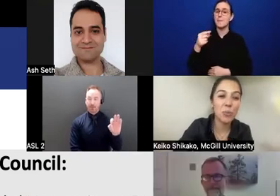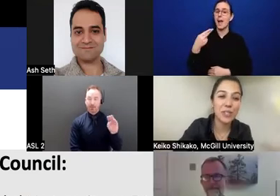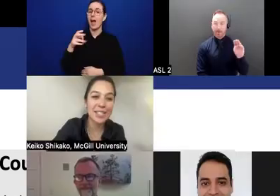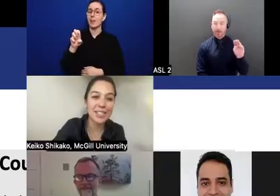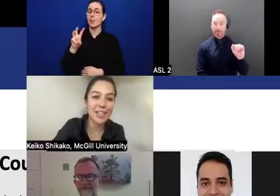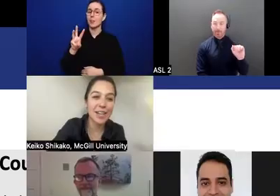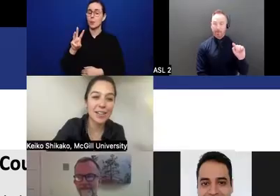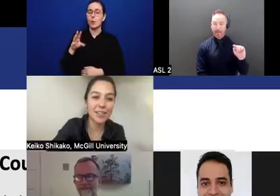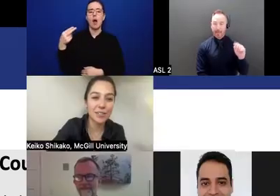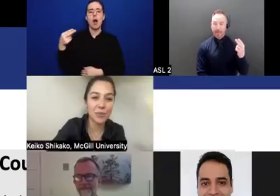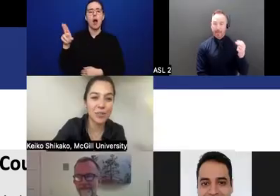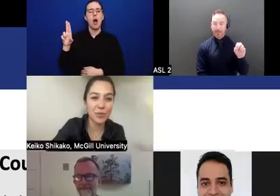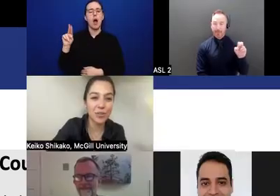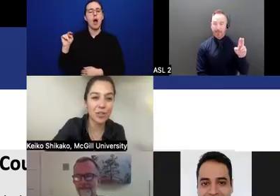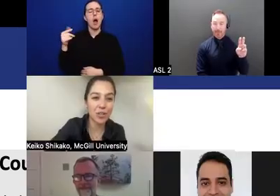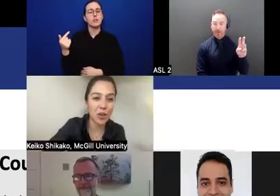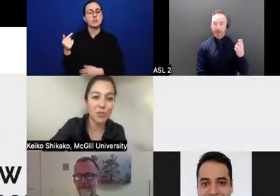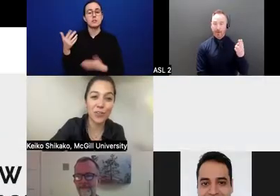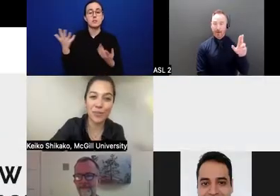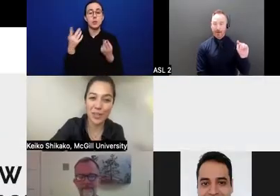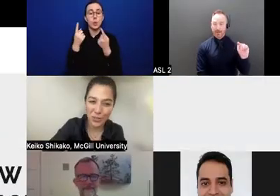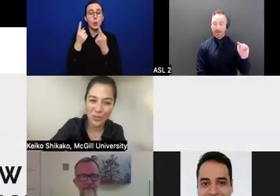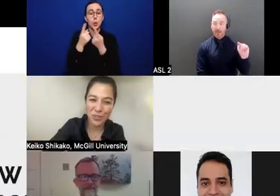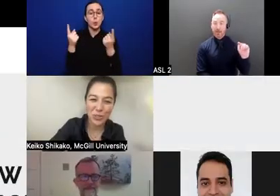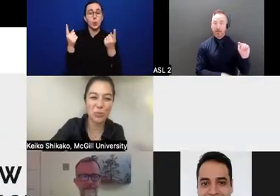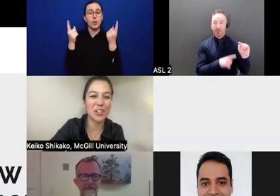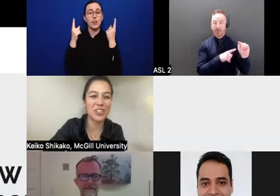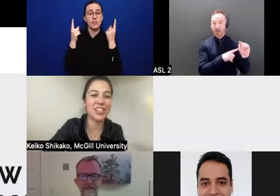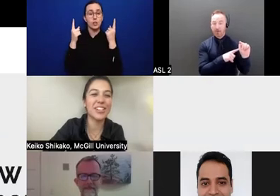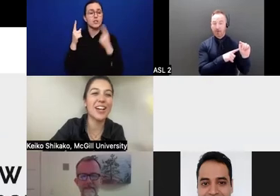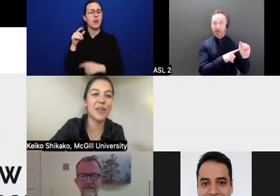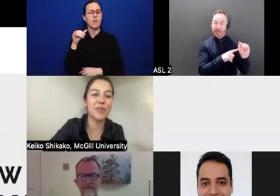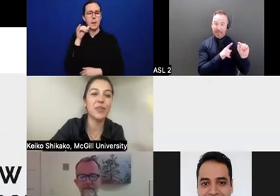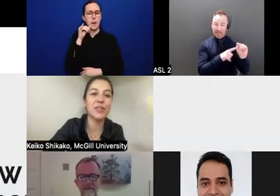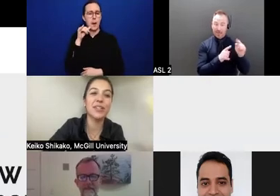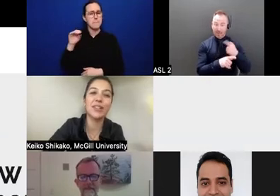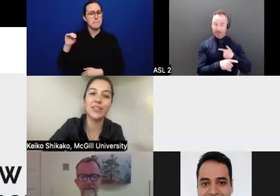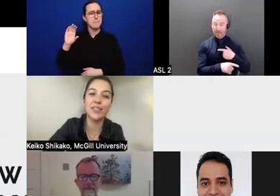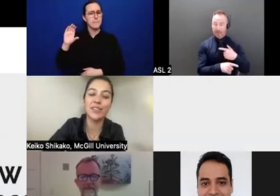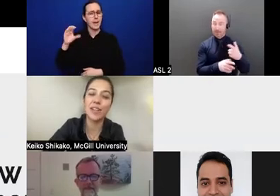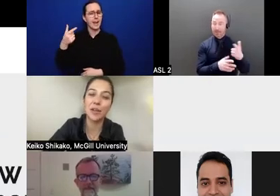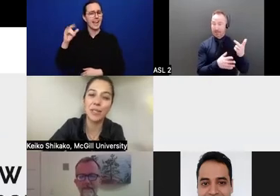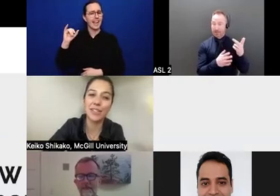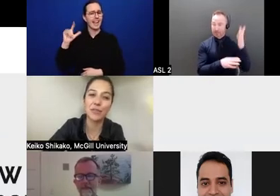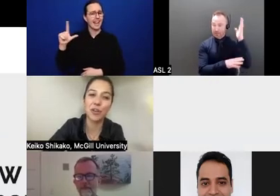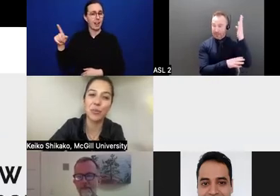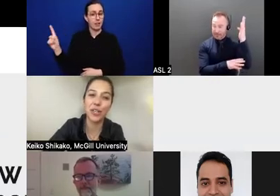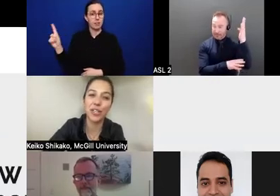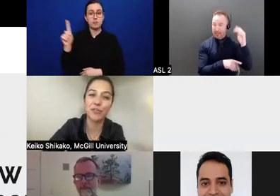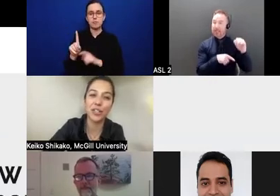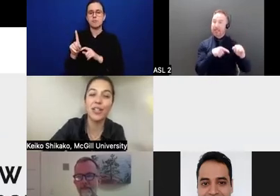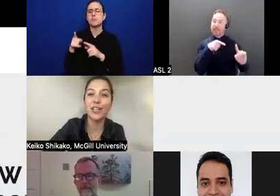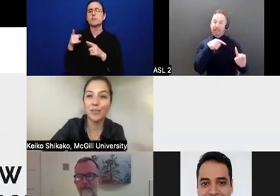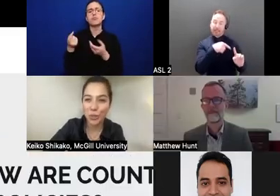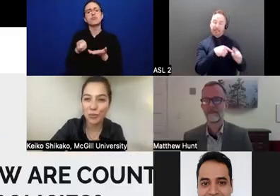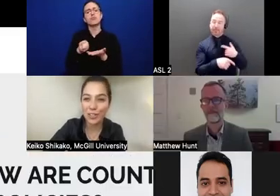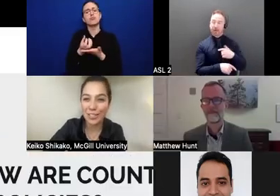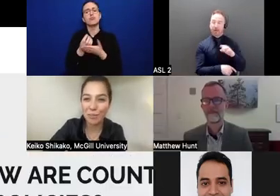who will present the results of another research project using the CRPD as a framework